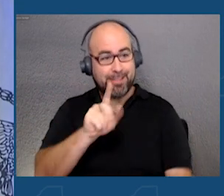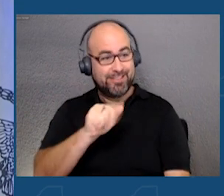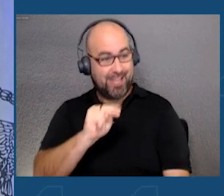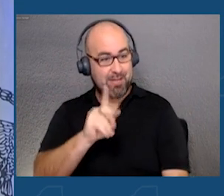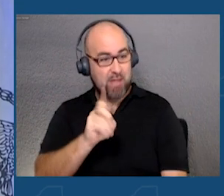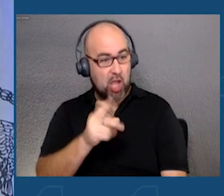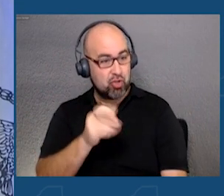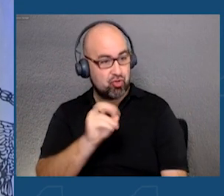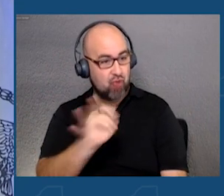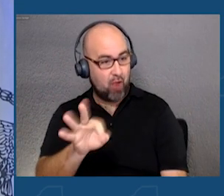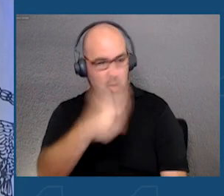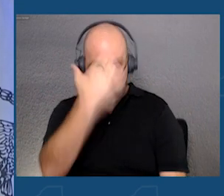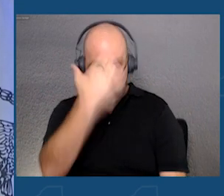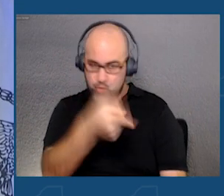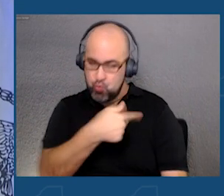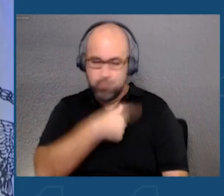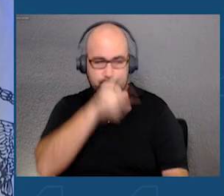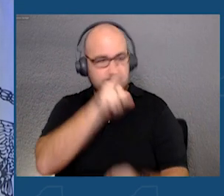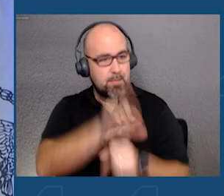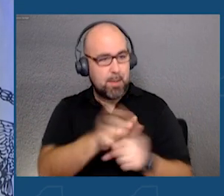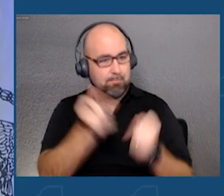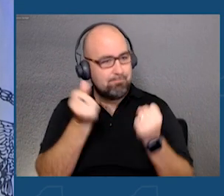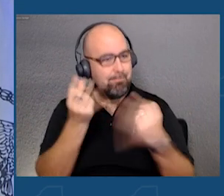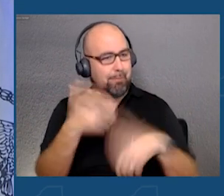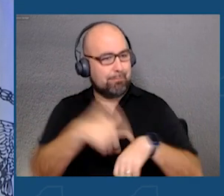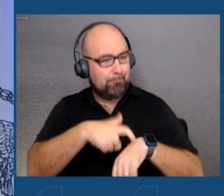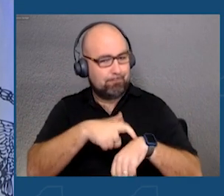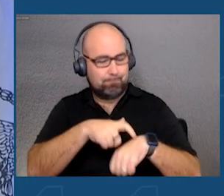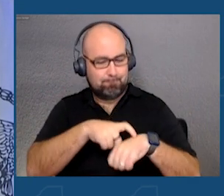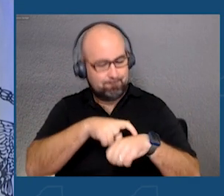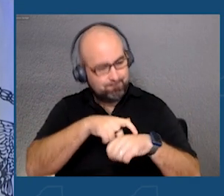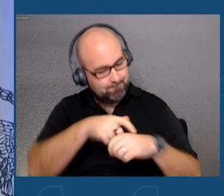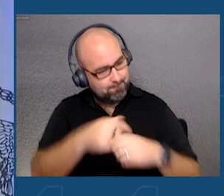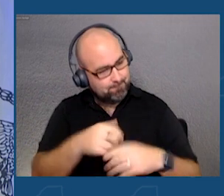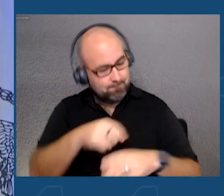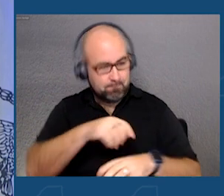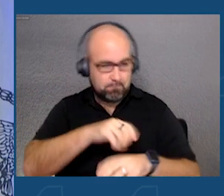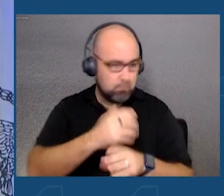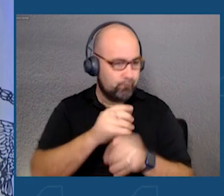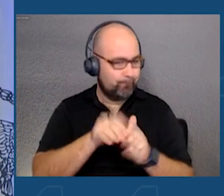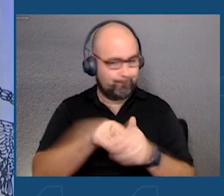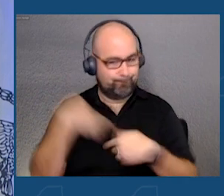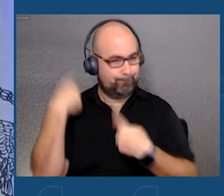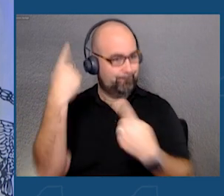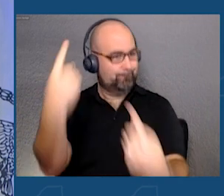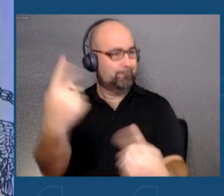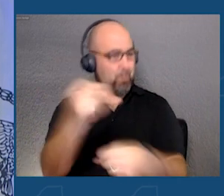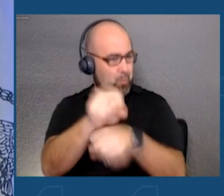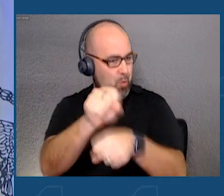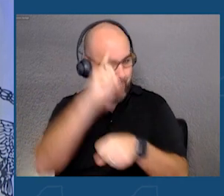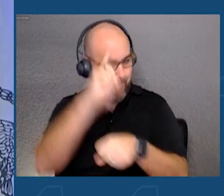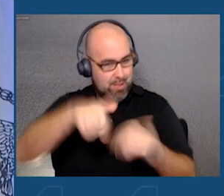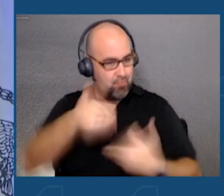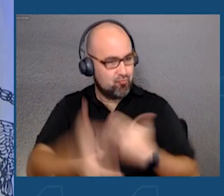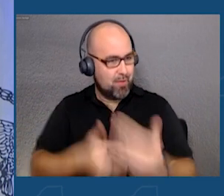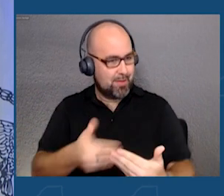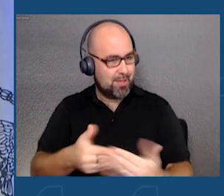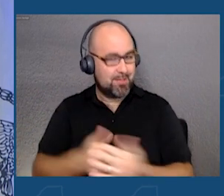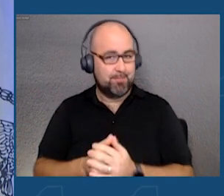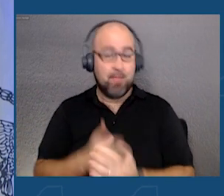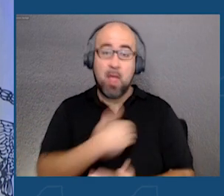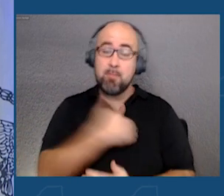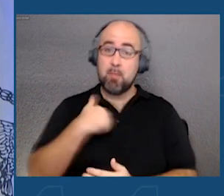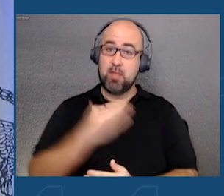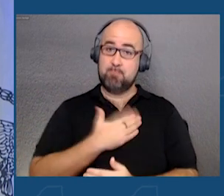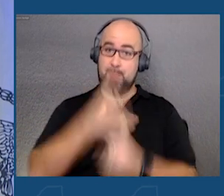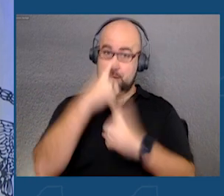amount of time to this process. I also have a few of my members of my dream team here as well. We have the head of the MTA. Let's